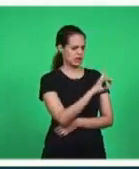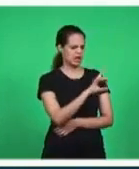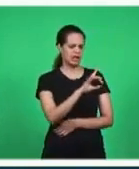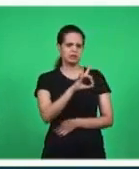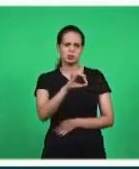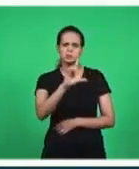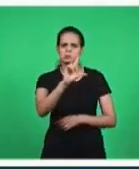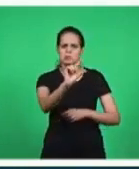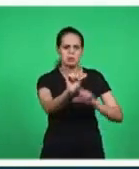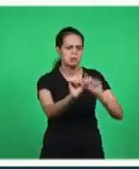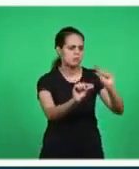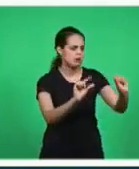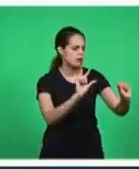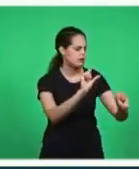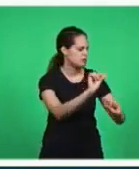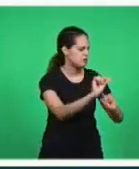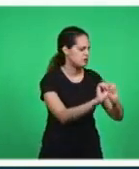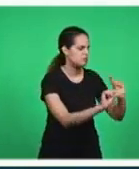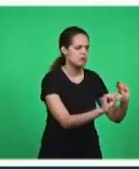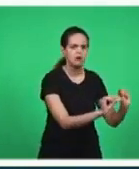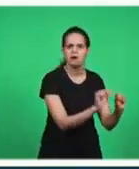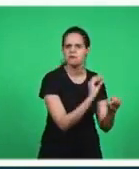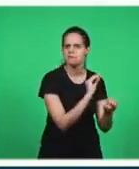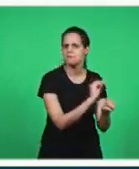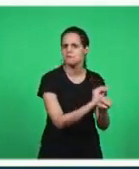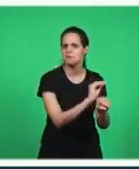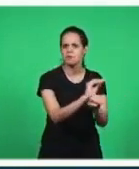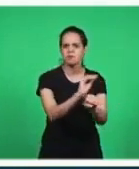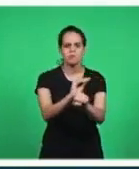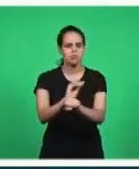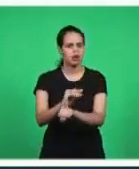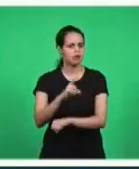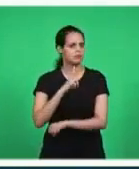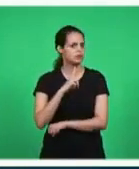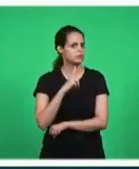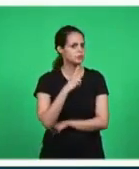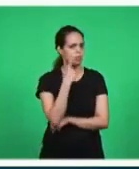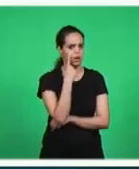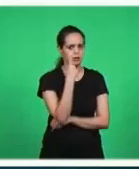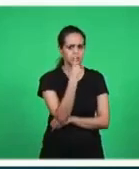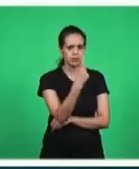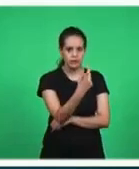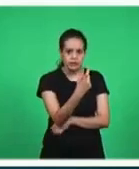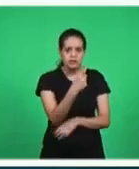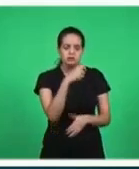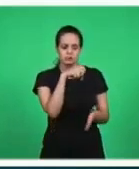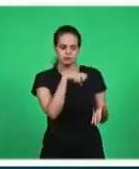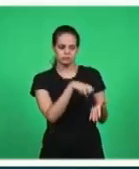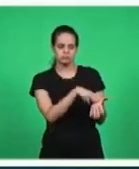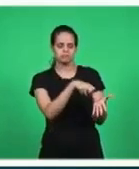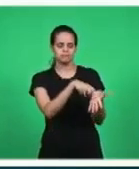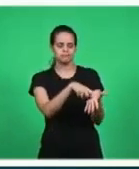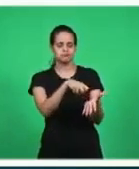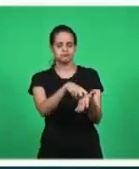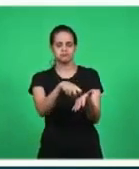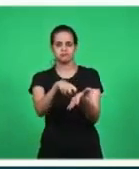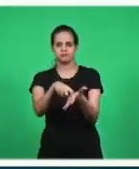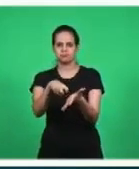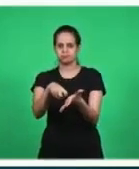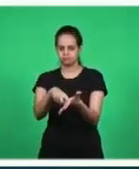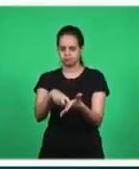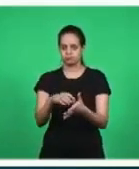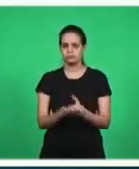So, the ones to make light of the invitation of the Lord and went out to take care of their own businesses, they will be